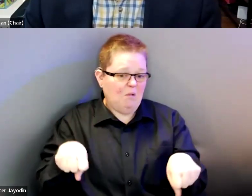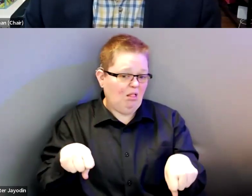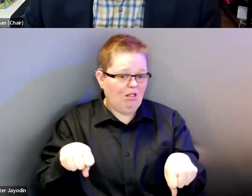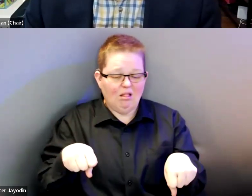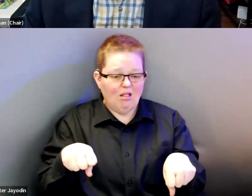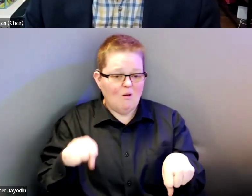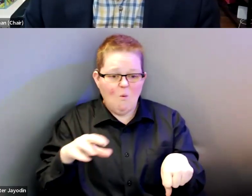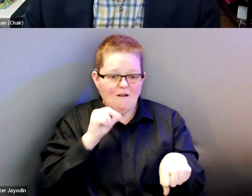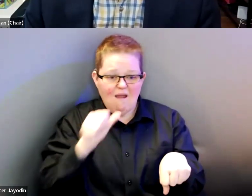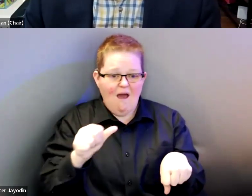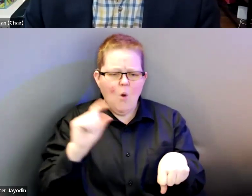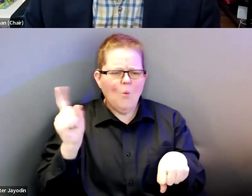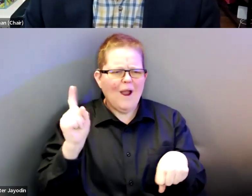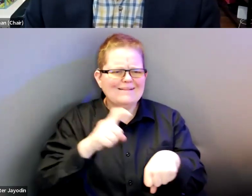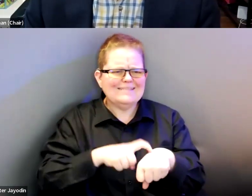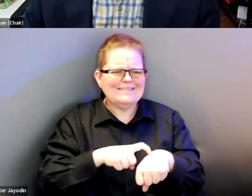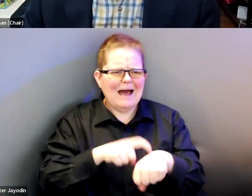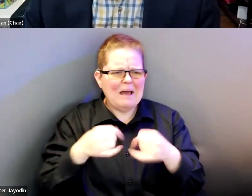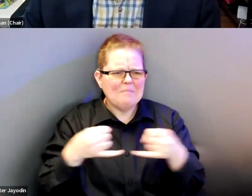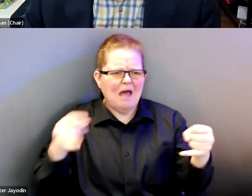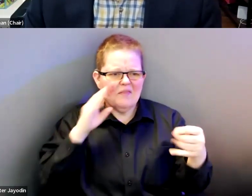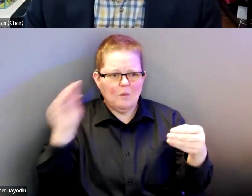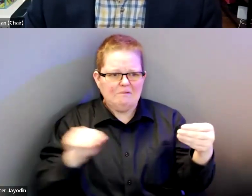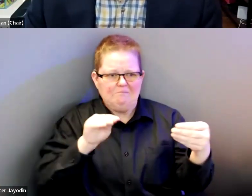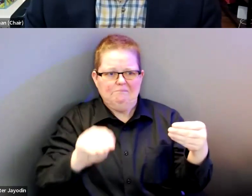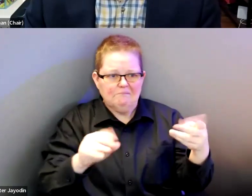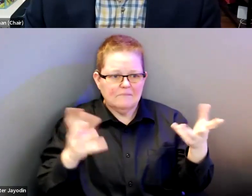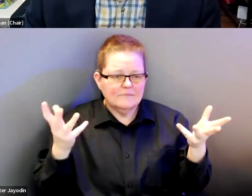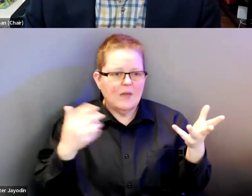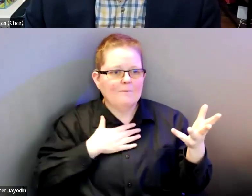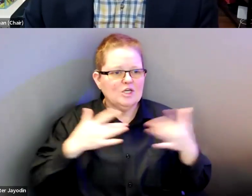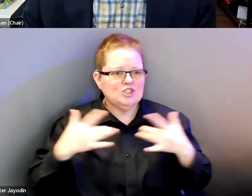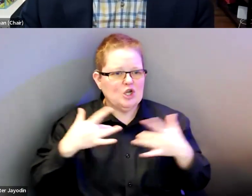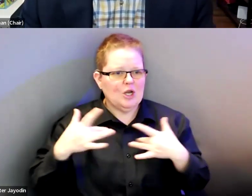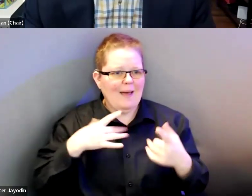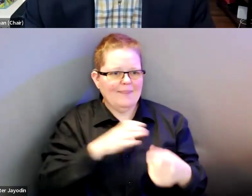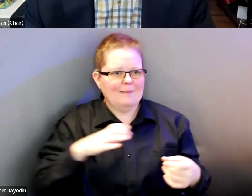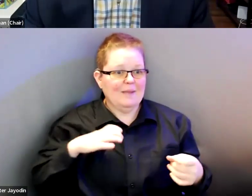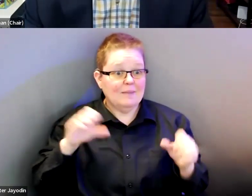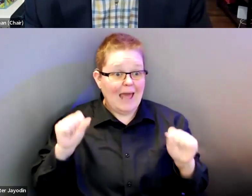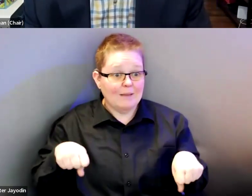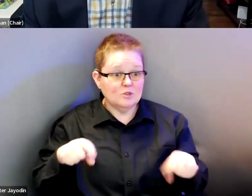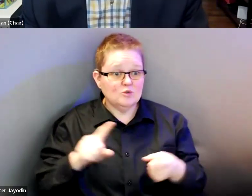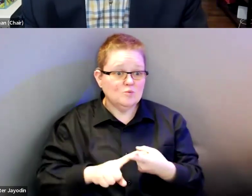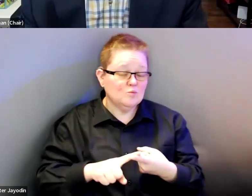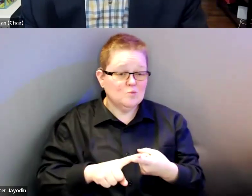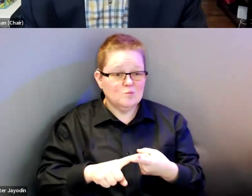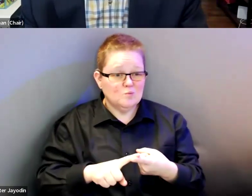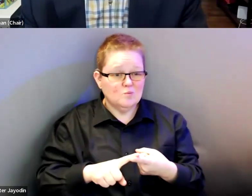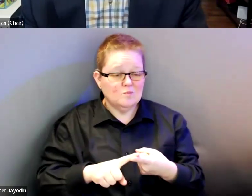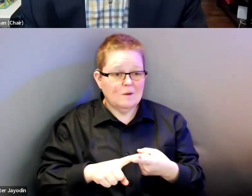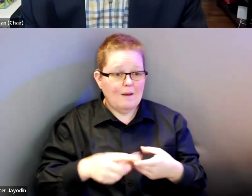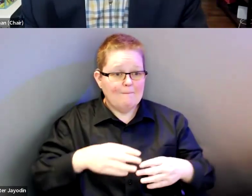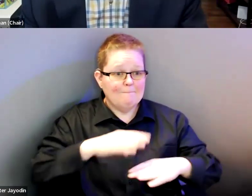where in the timeline would that happen? And so I have concerns about the committee being able to meet, both do